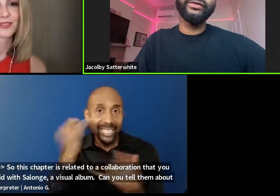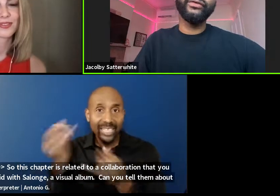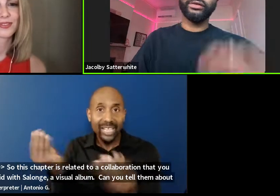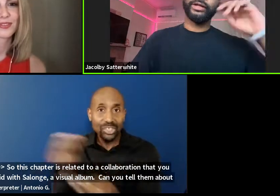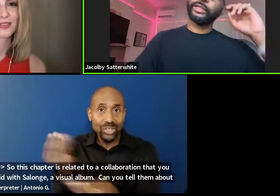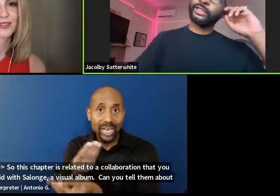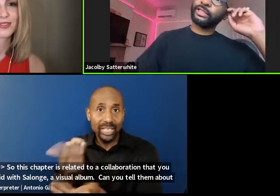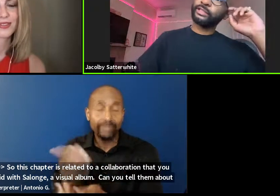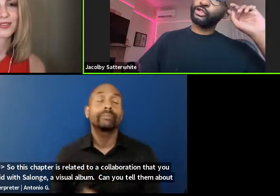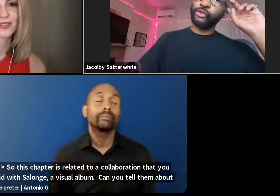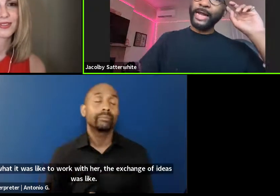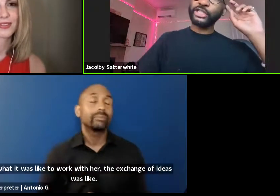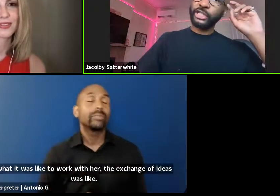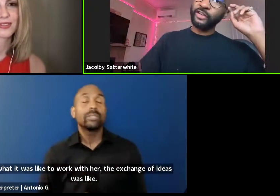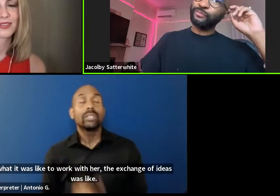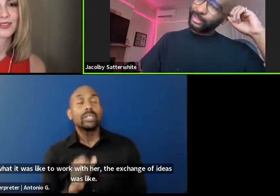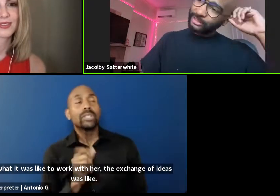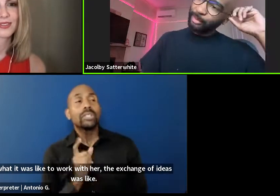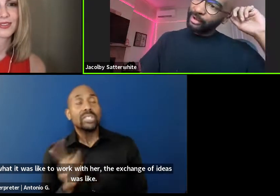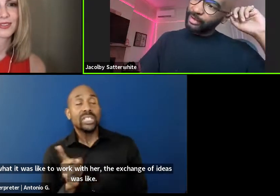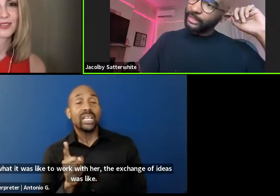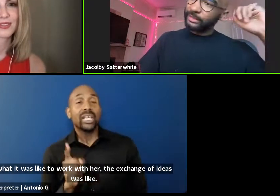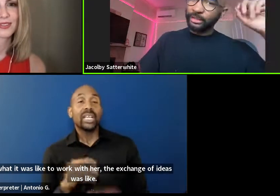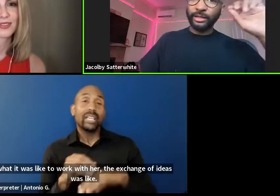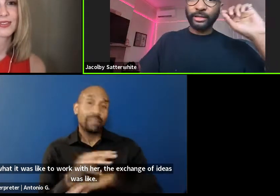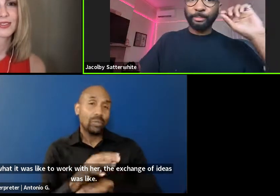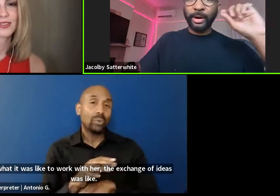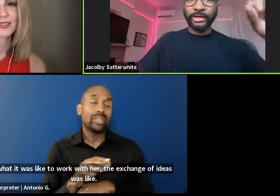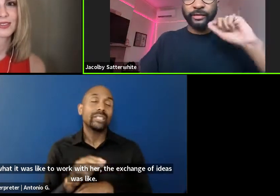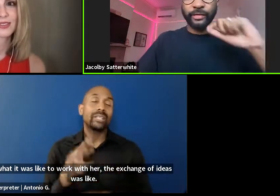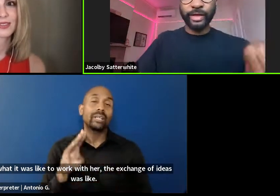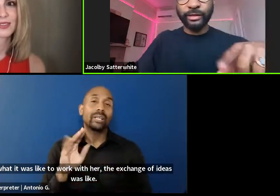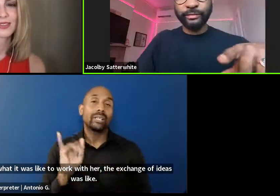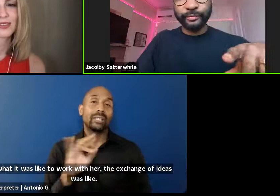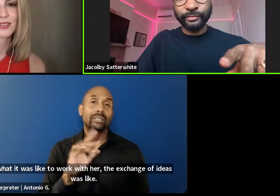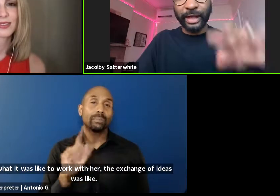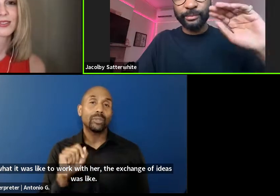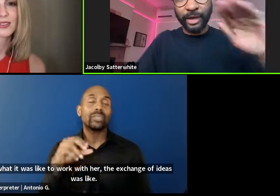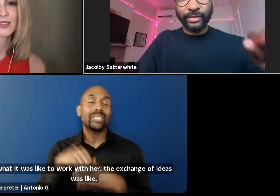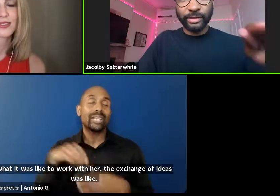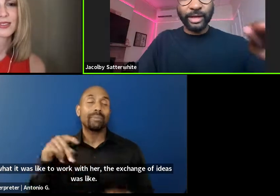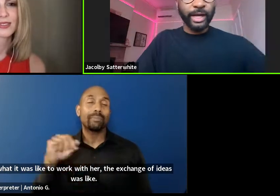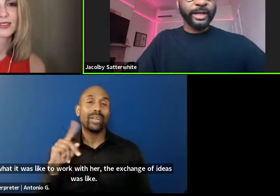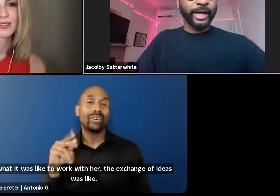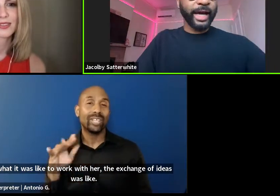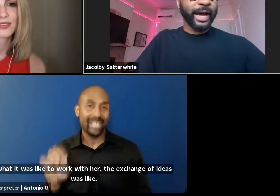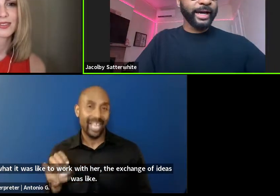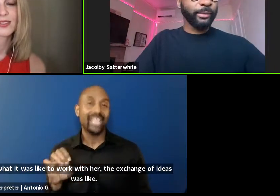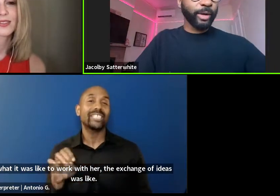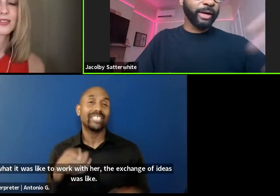definitely influenced the direction of Birds in Paradise, the particular video.